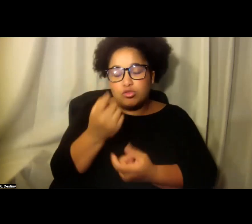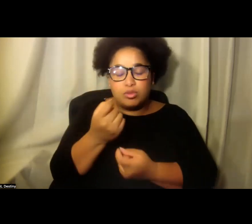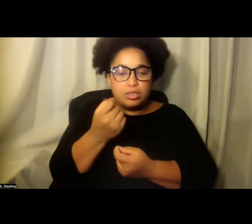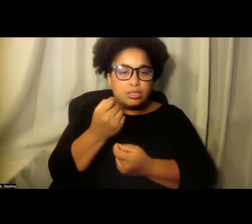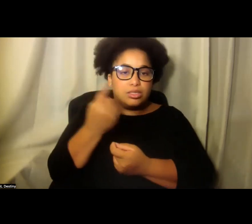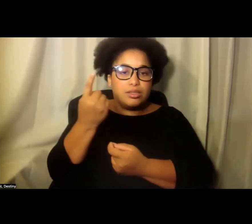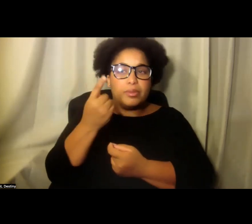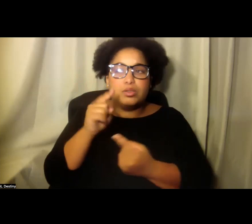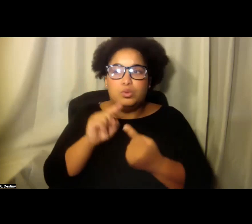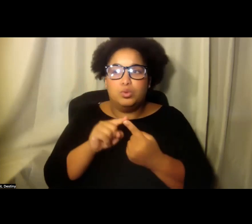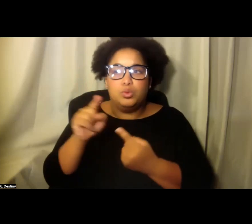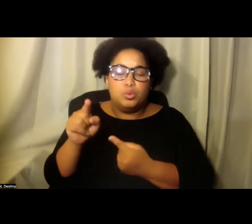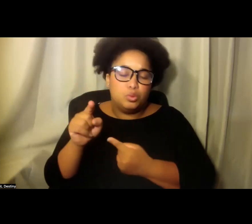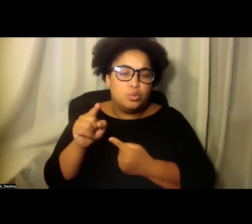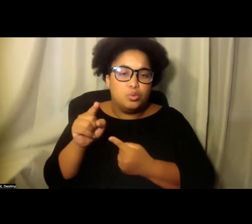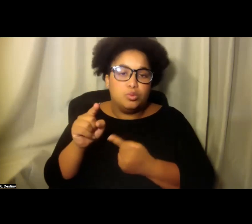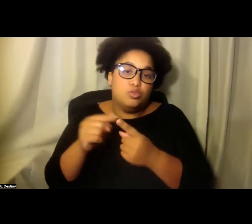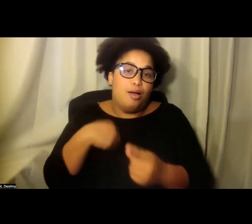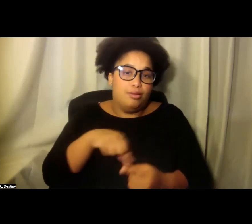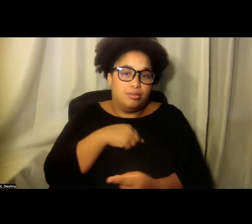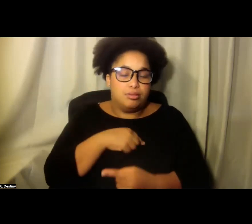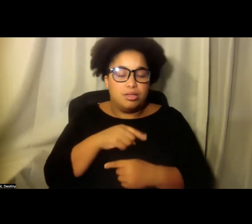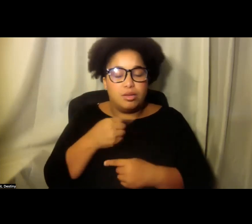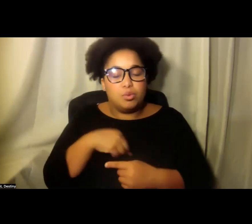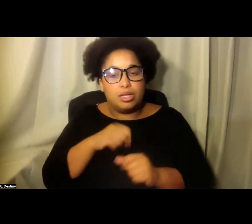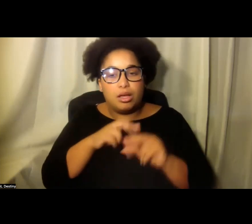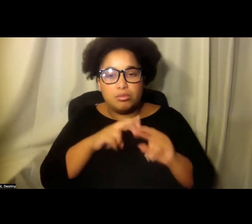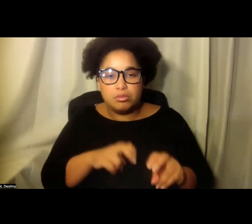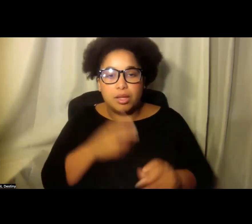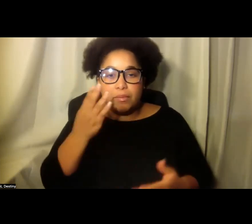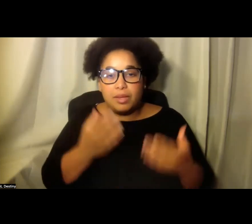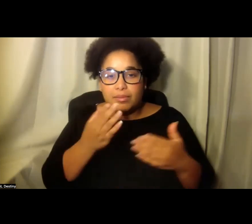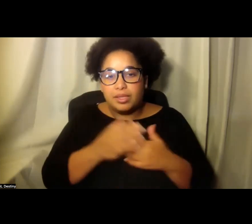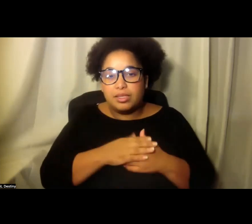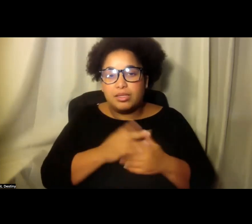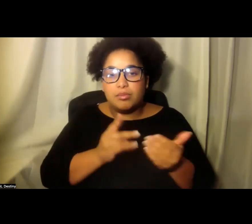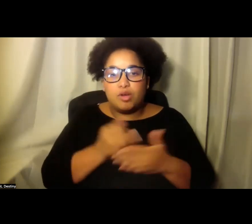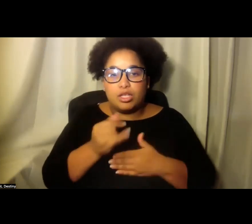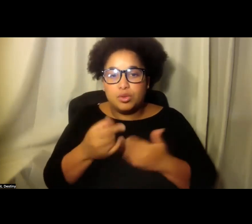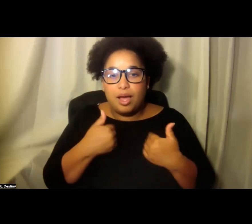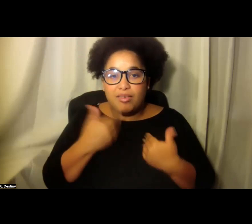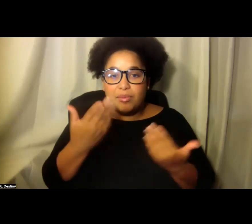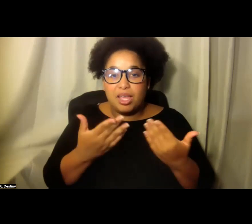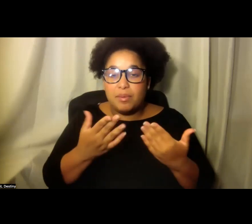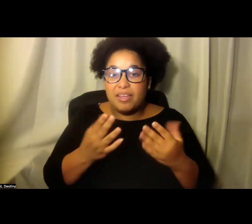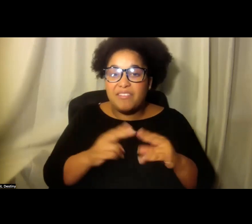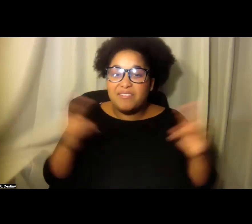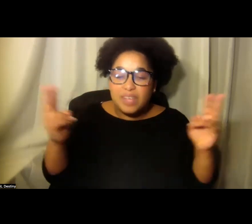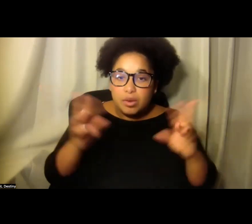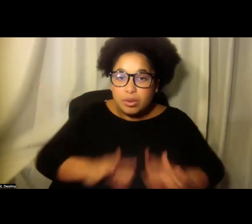of interest to us, and then we can maybe look into it. Who knows? I mean, the project you have may be very